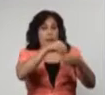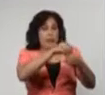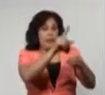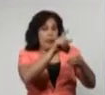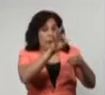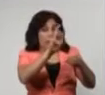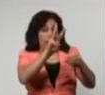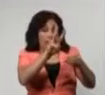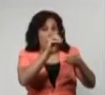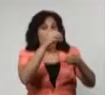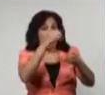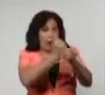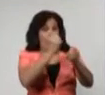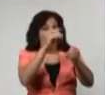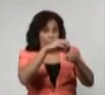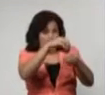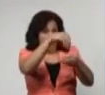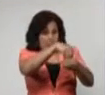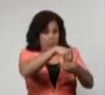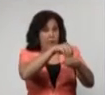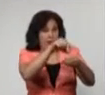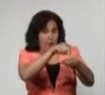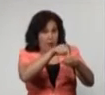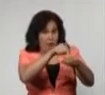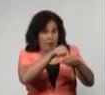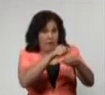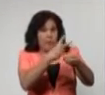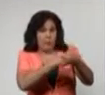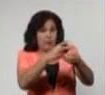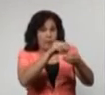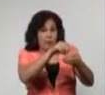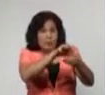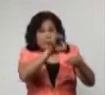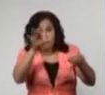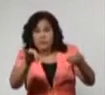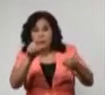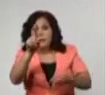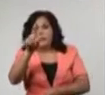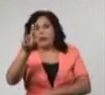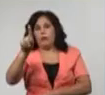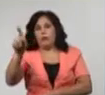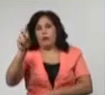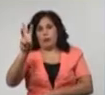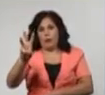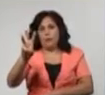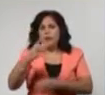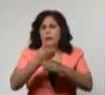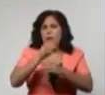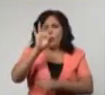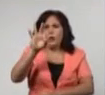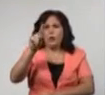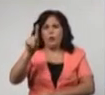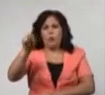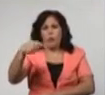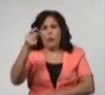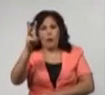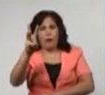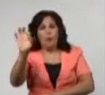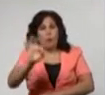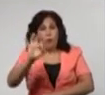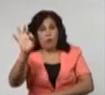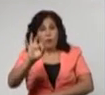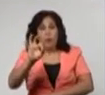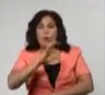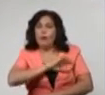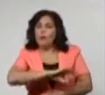81.3% of new diagnosed cases were asymptomatic, compared to 51.4% of